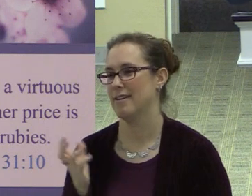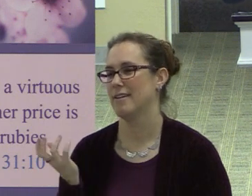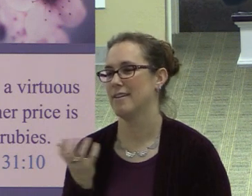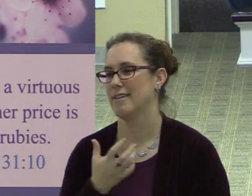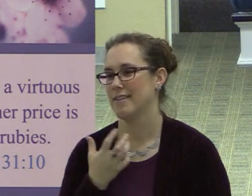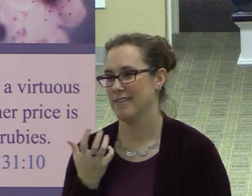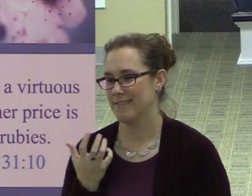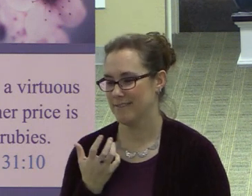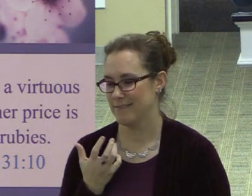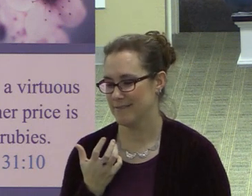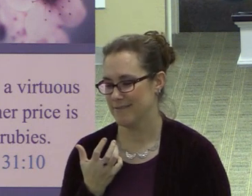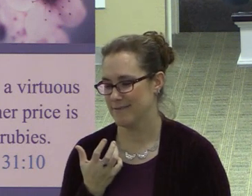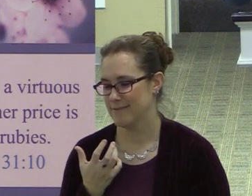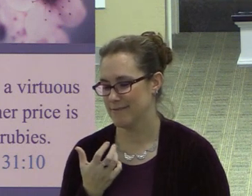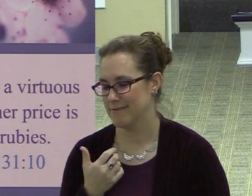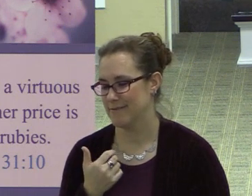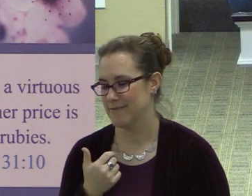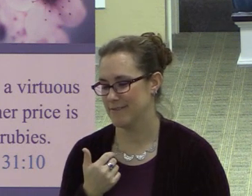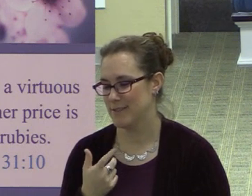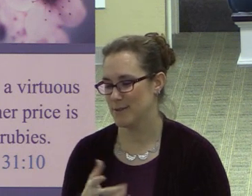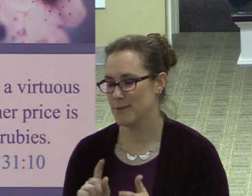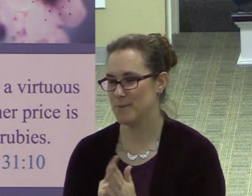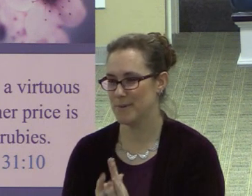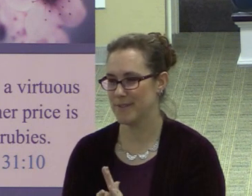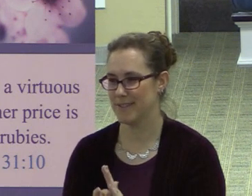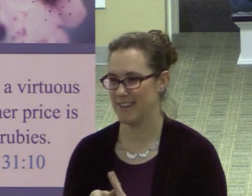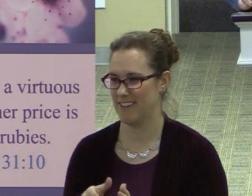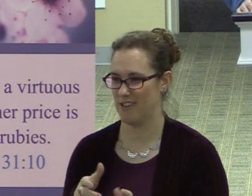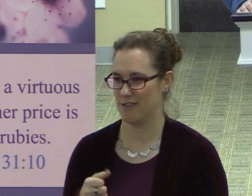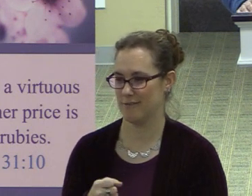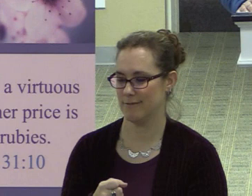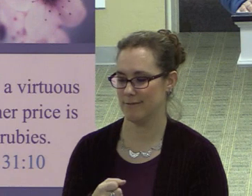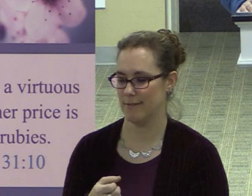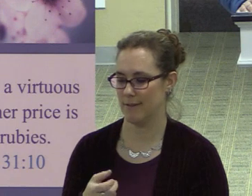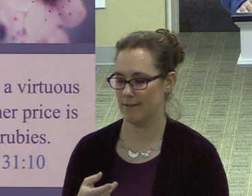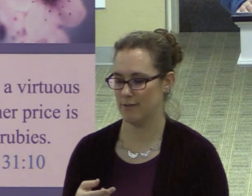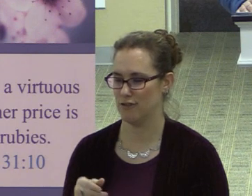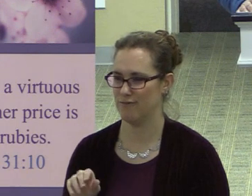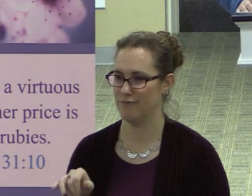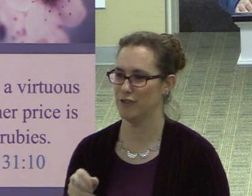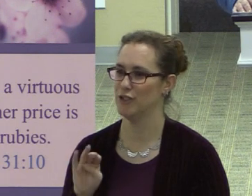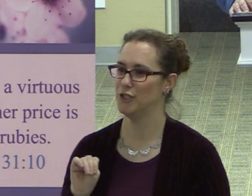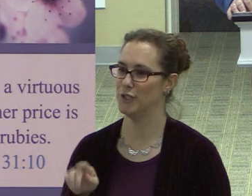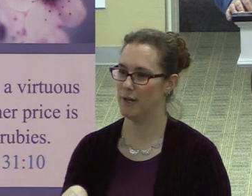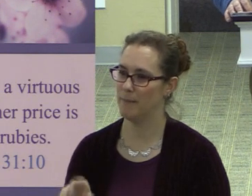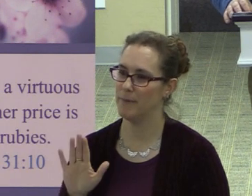moments, they do cause a jump in your faith in God.